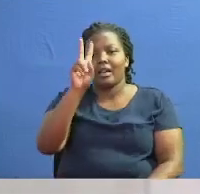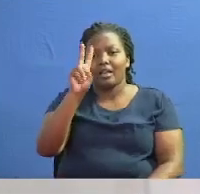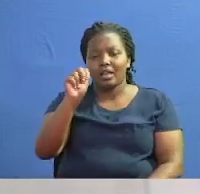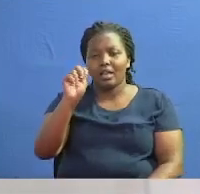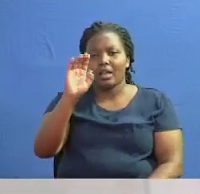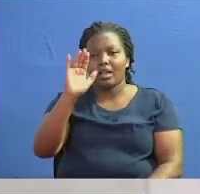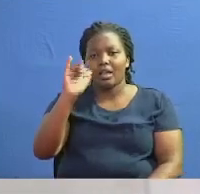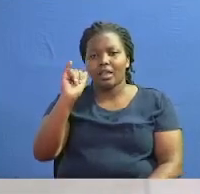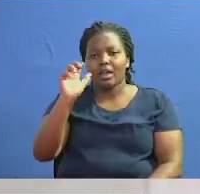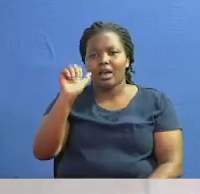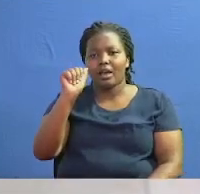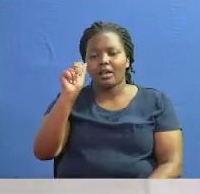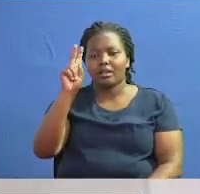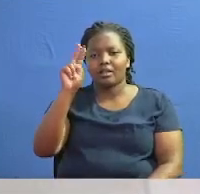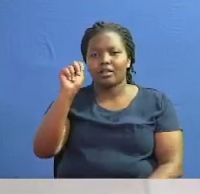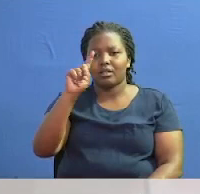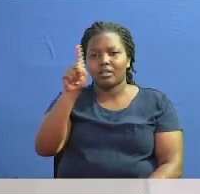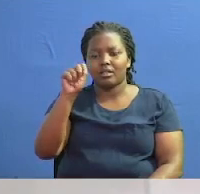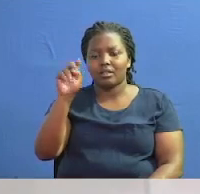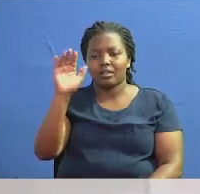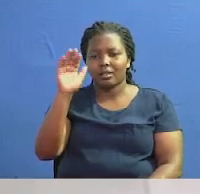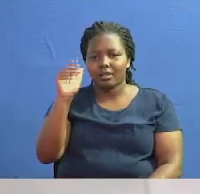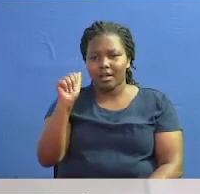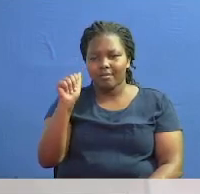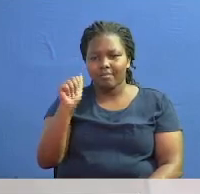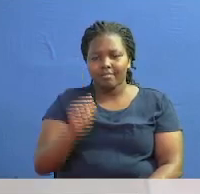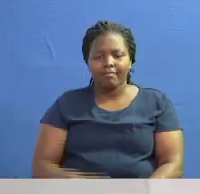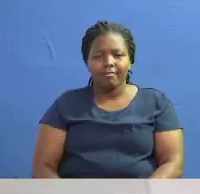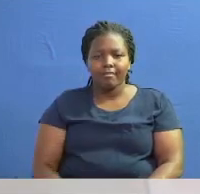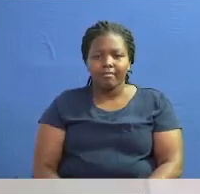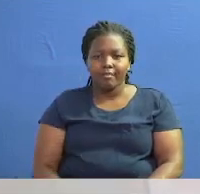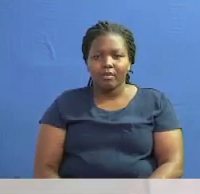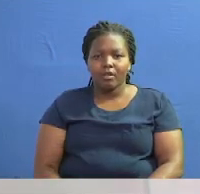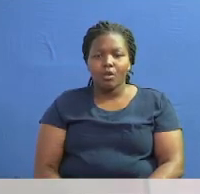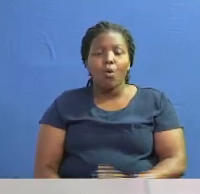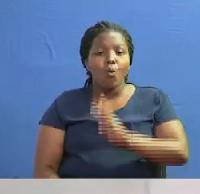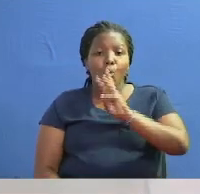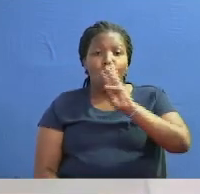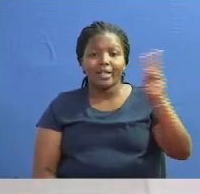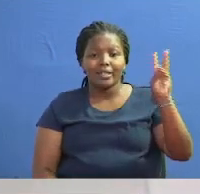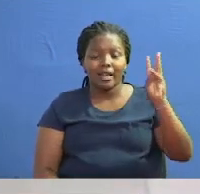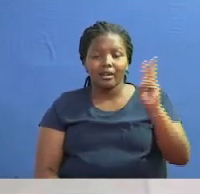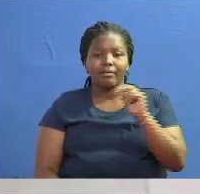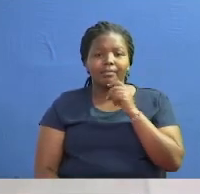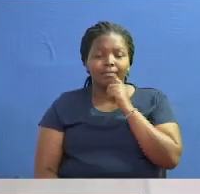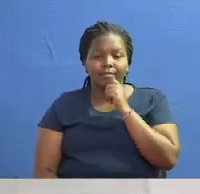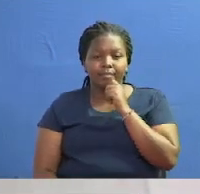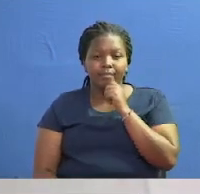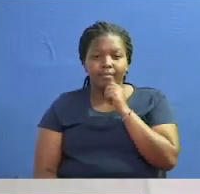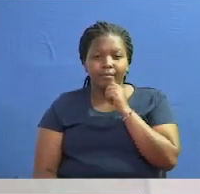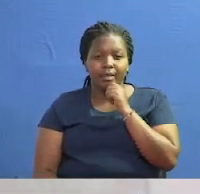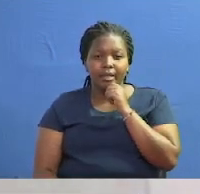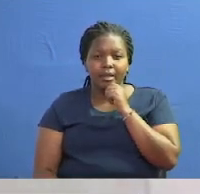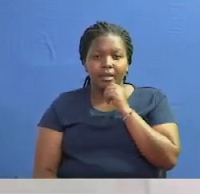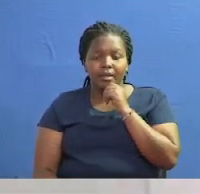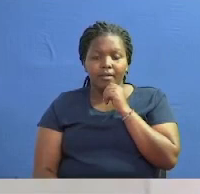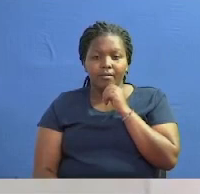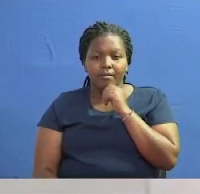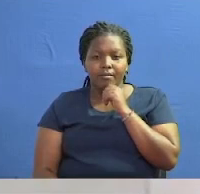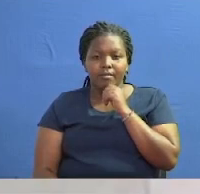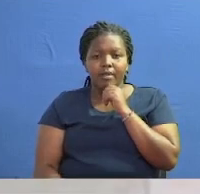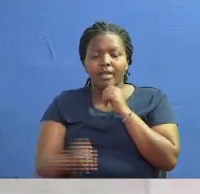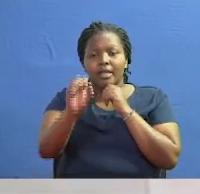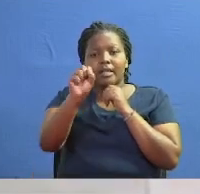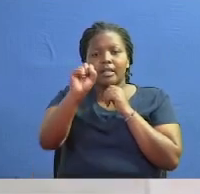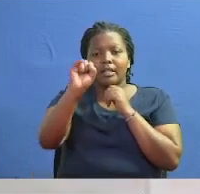want to draw your attention to mostly Western, and to be precise, in area like, let's say,